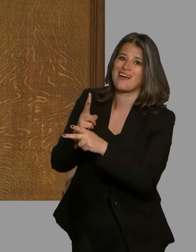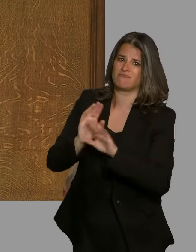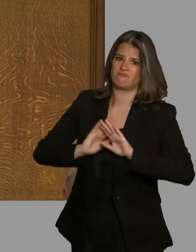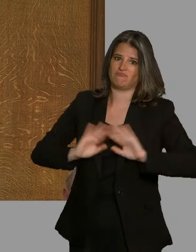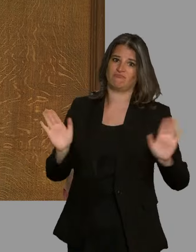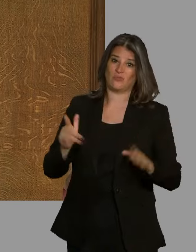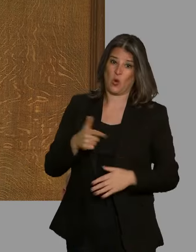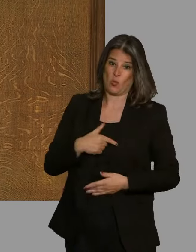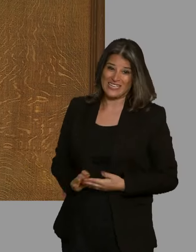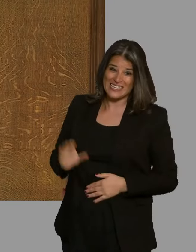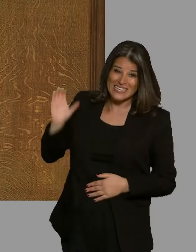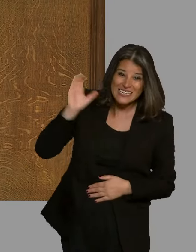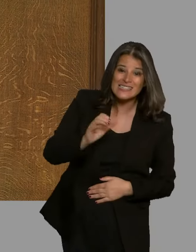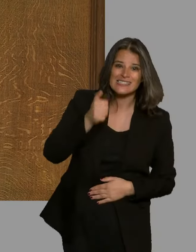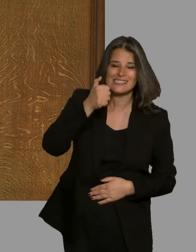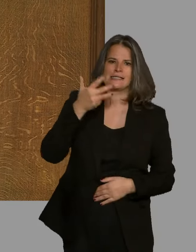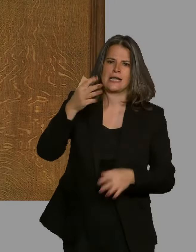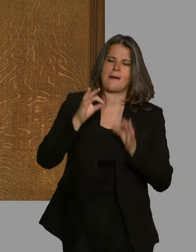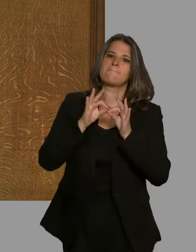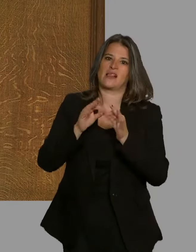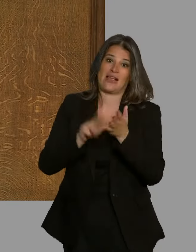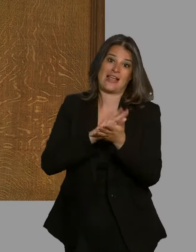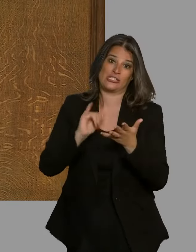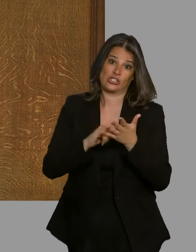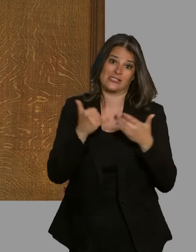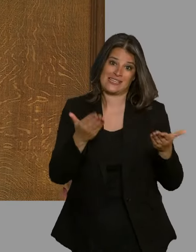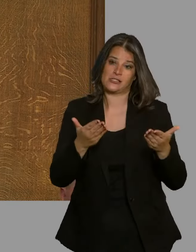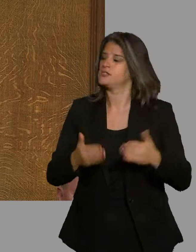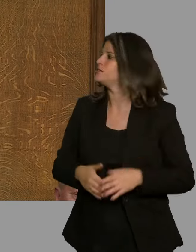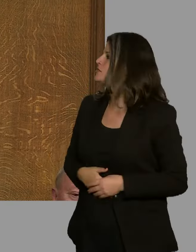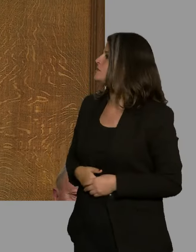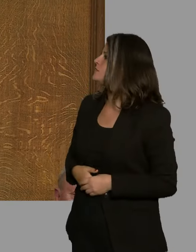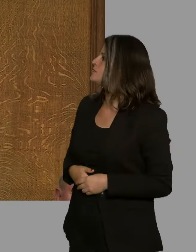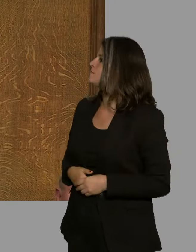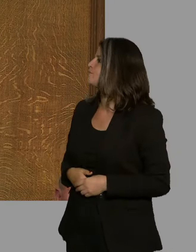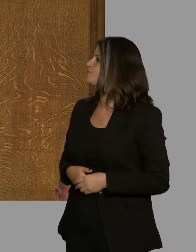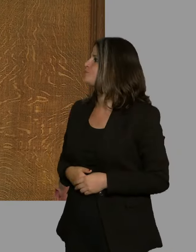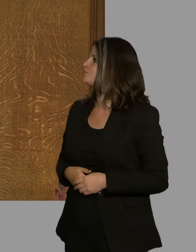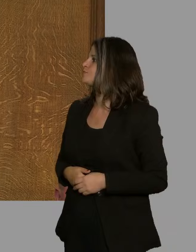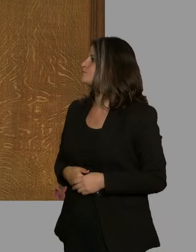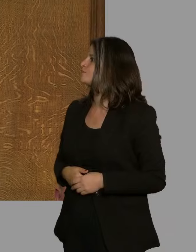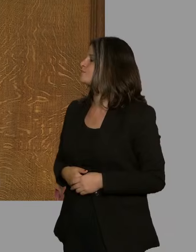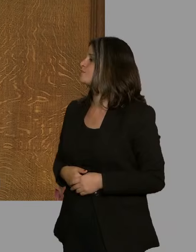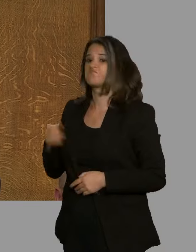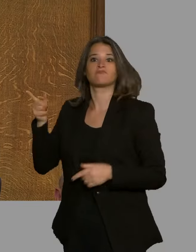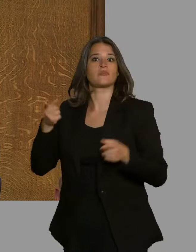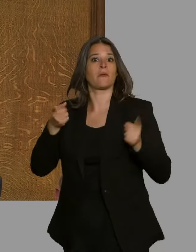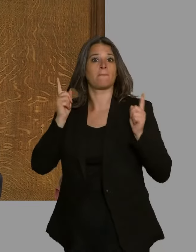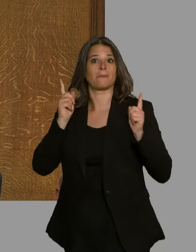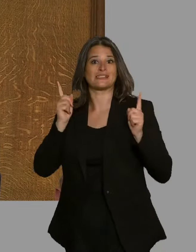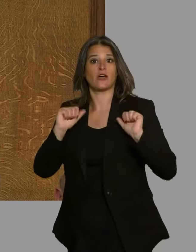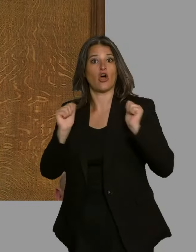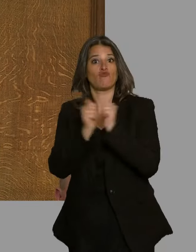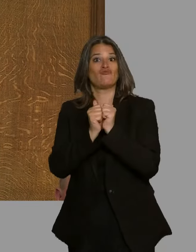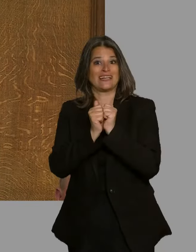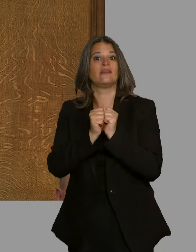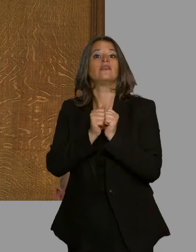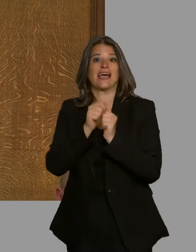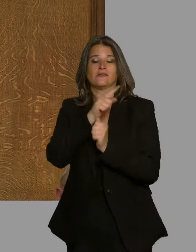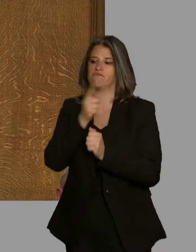12-year-old daughter, for one foolish social media post, soon deleted, is clearly not an efficient or